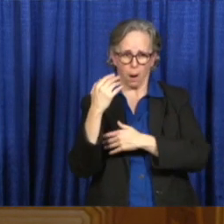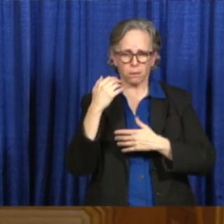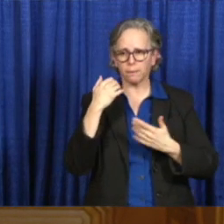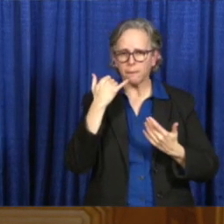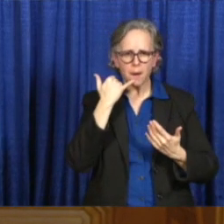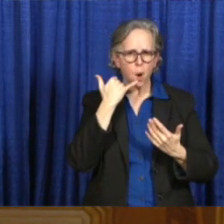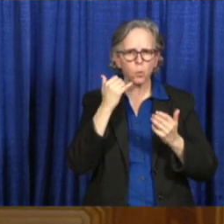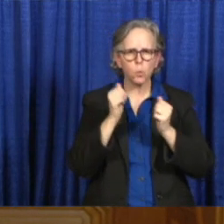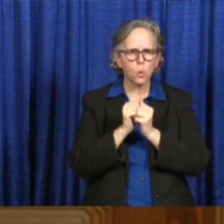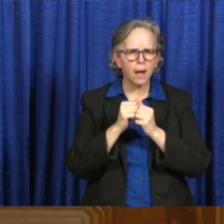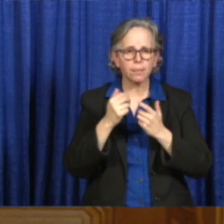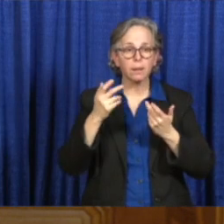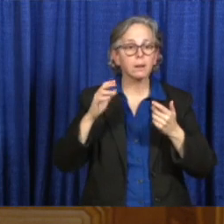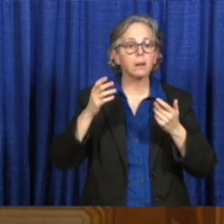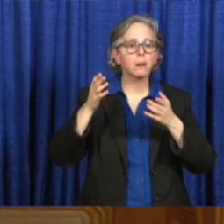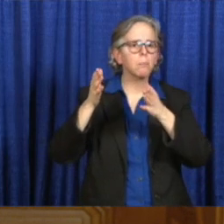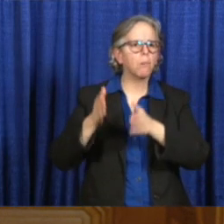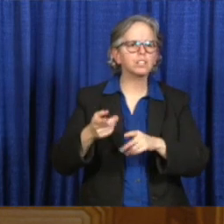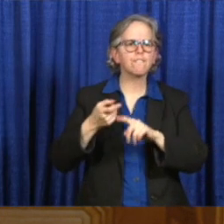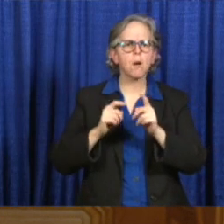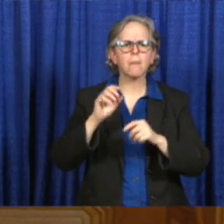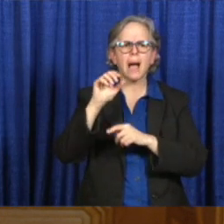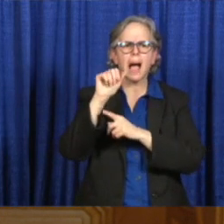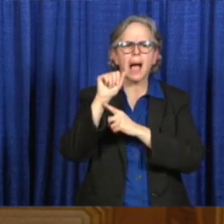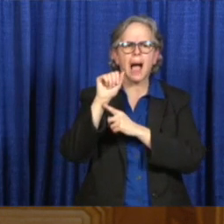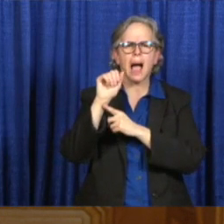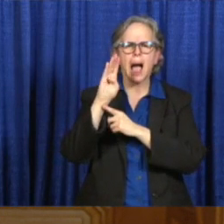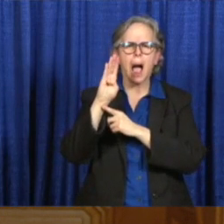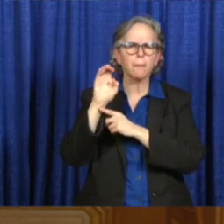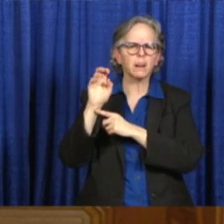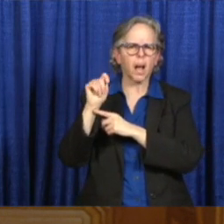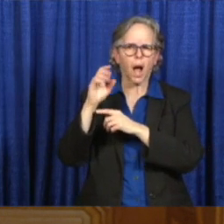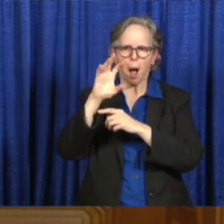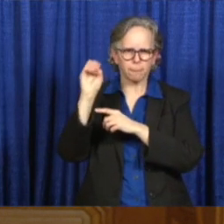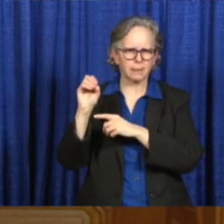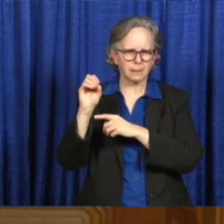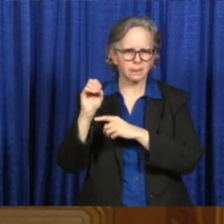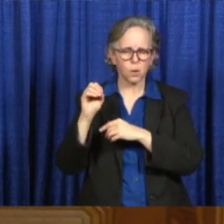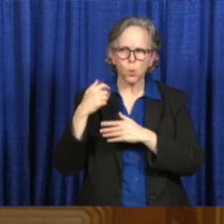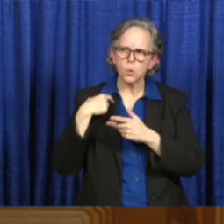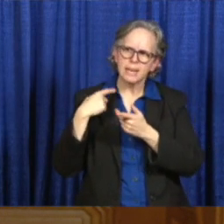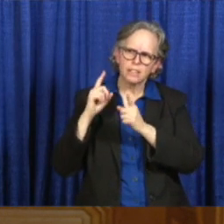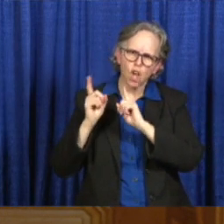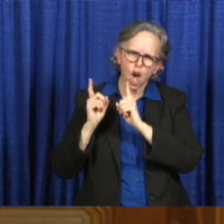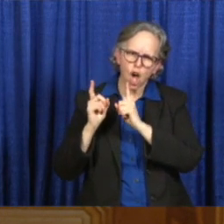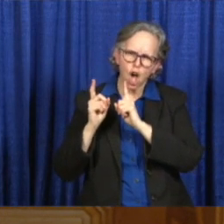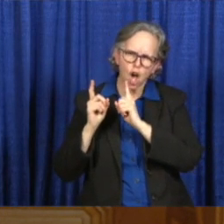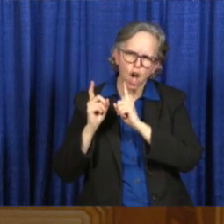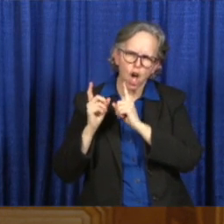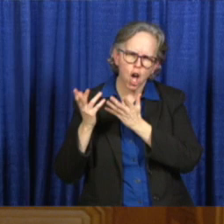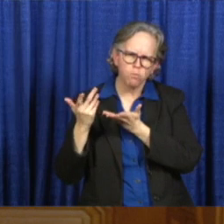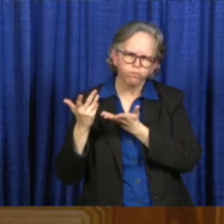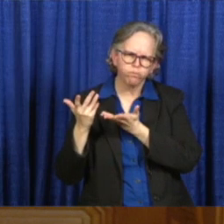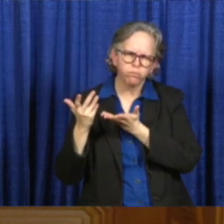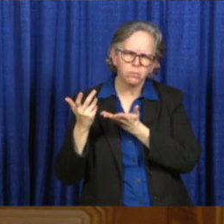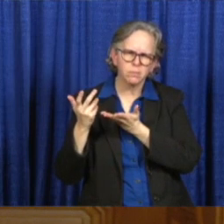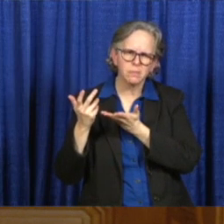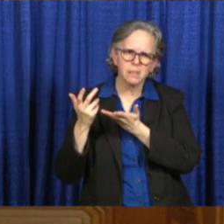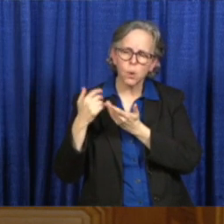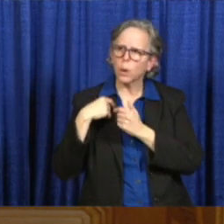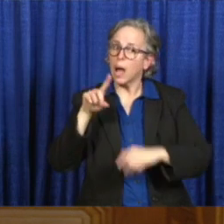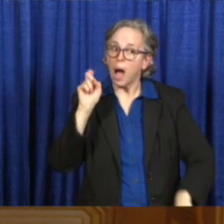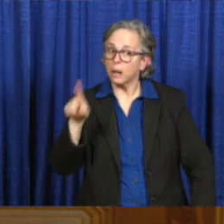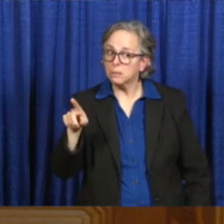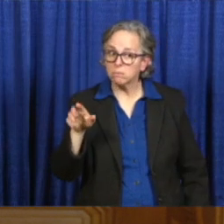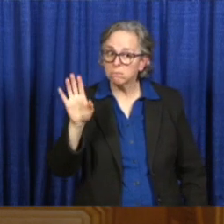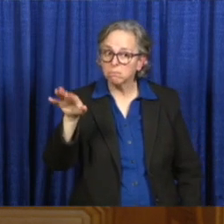Abbott, and we went back and forth about this. And that the question you ask is the exact question we ask. And I